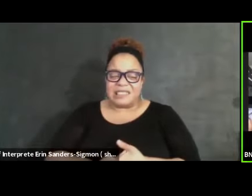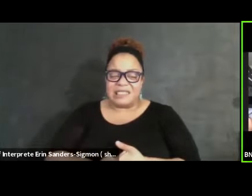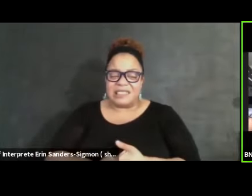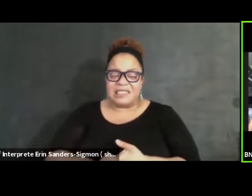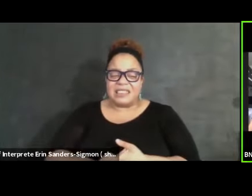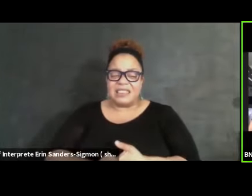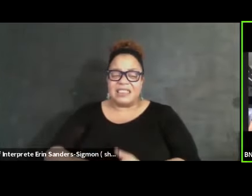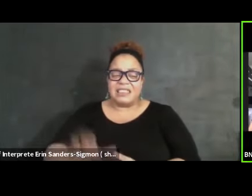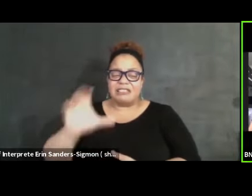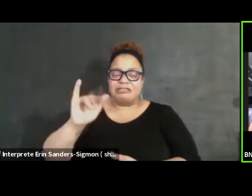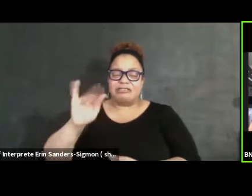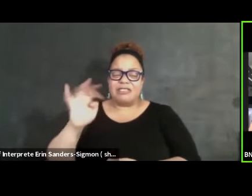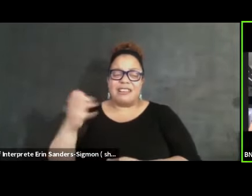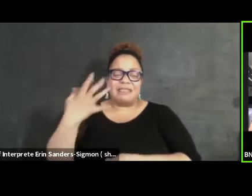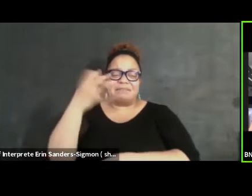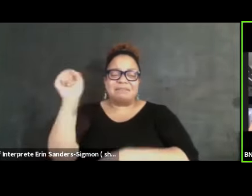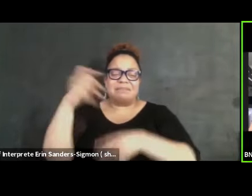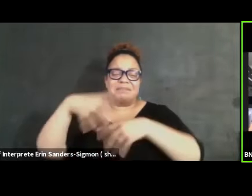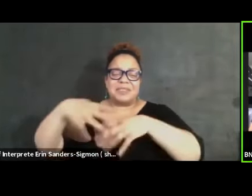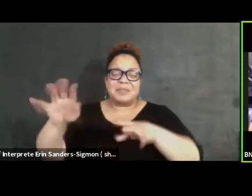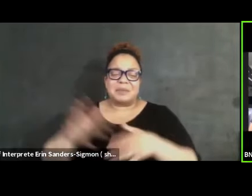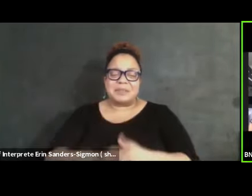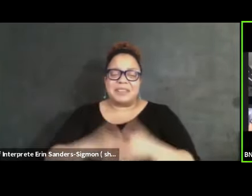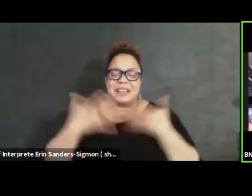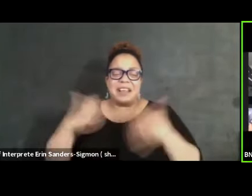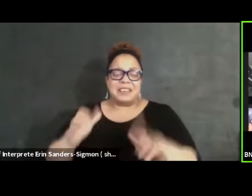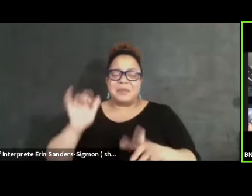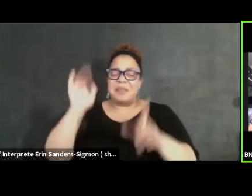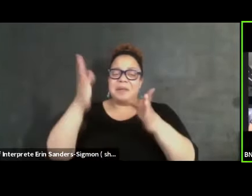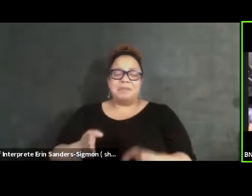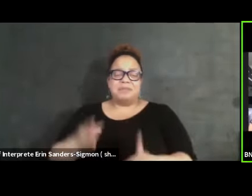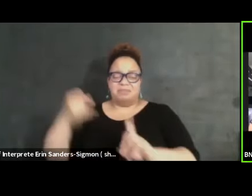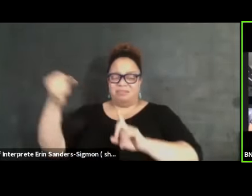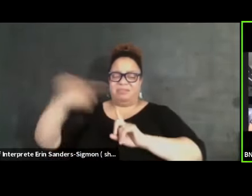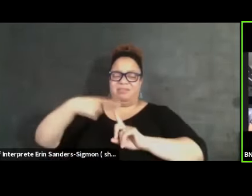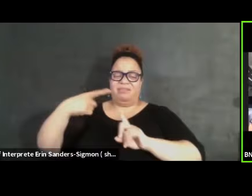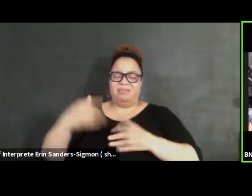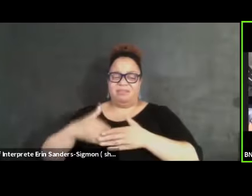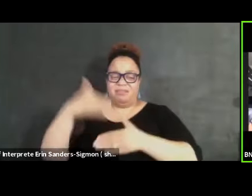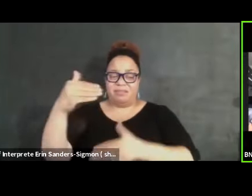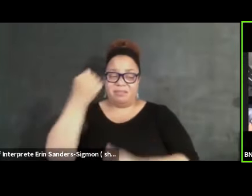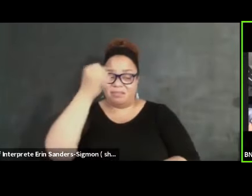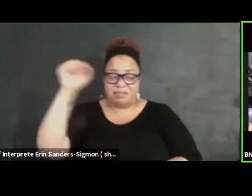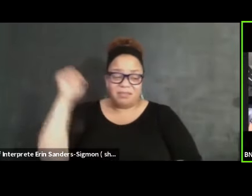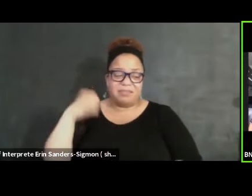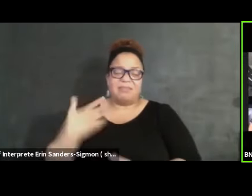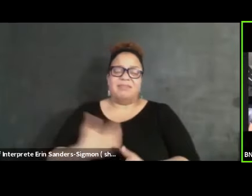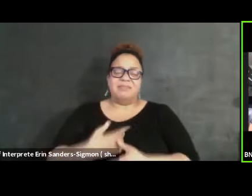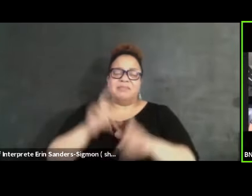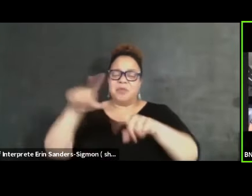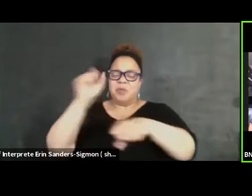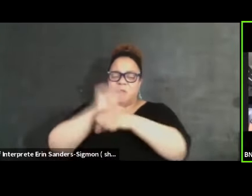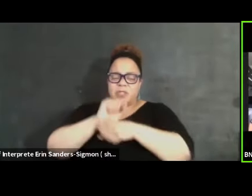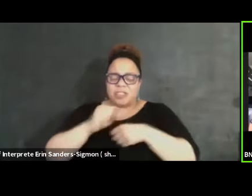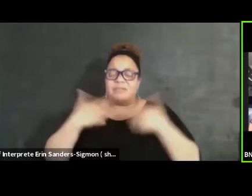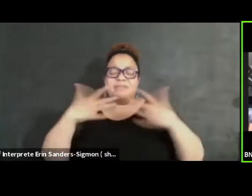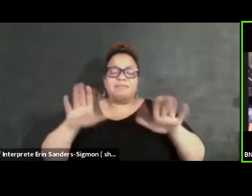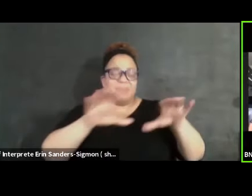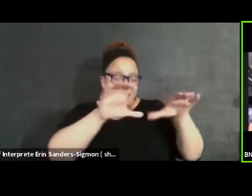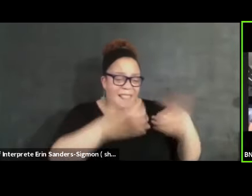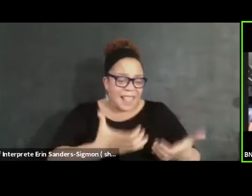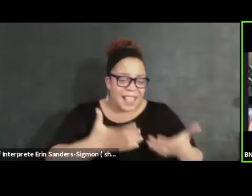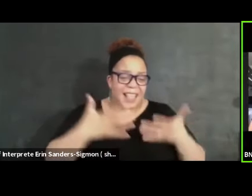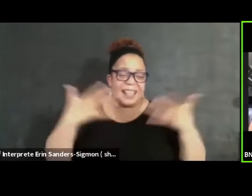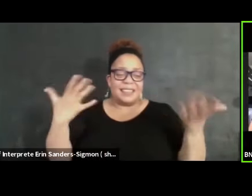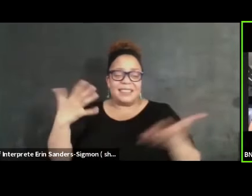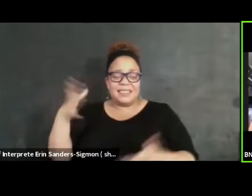for the next social unrest. I just want to get to work and after that, go to class. When Dad comes home each night, we don't want it to be his last,